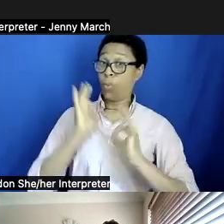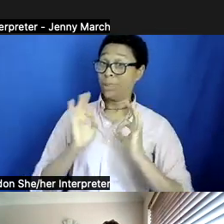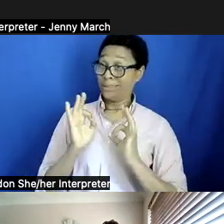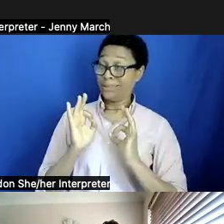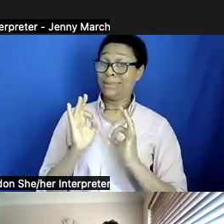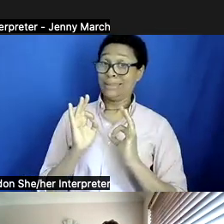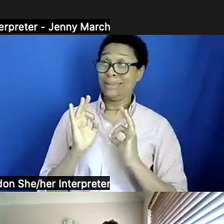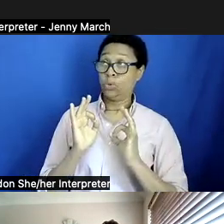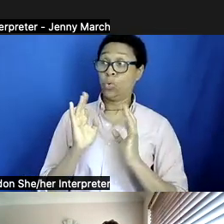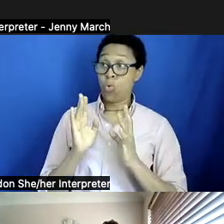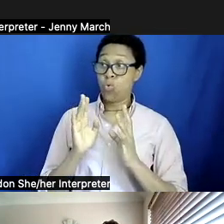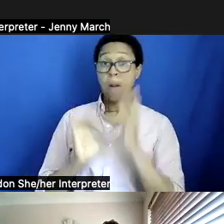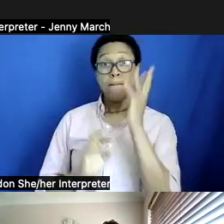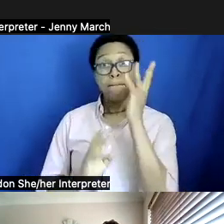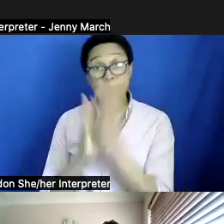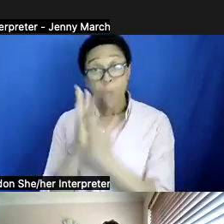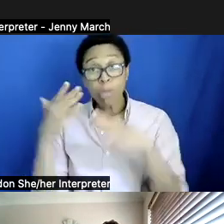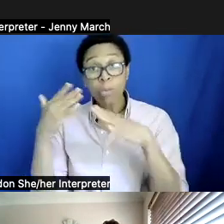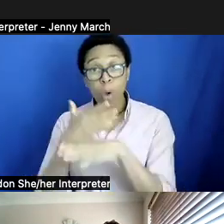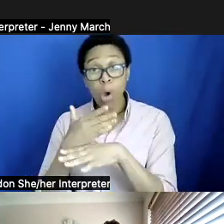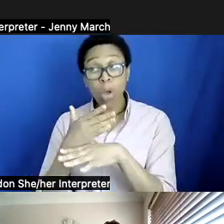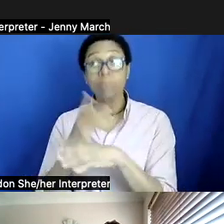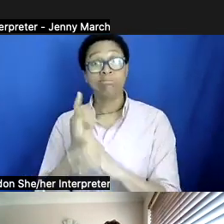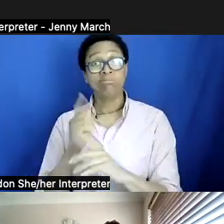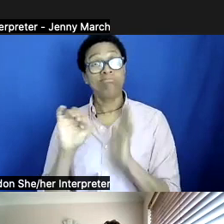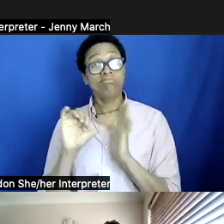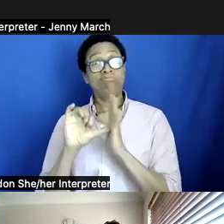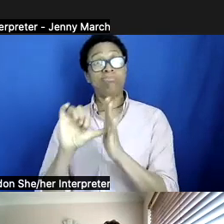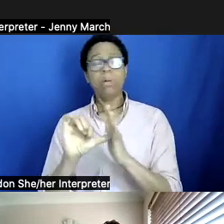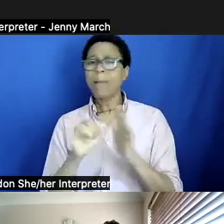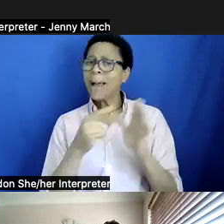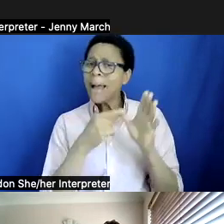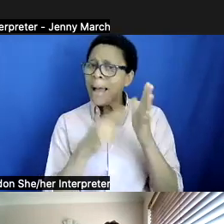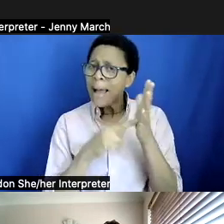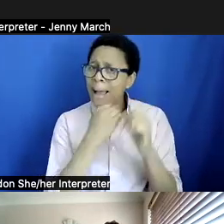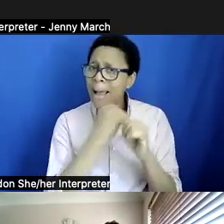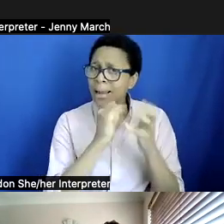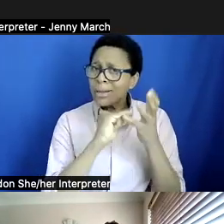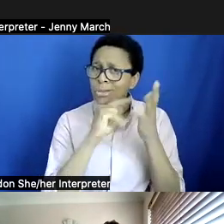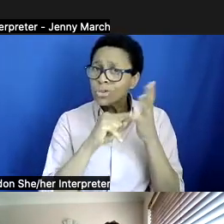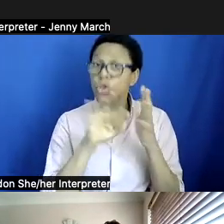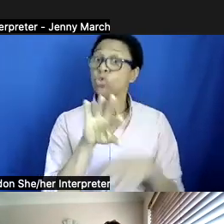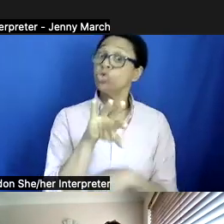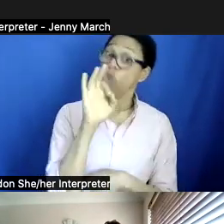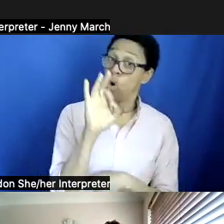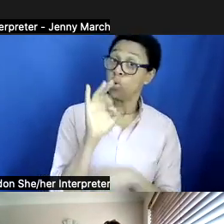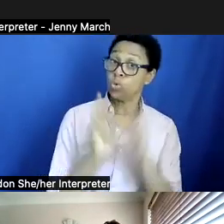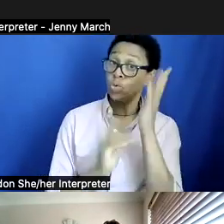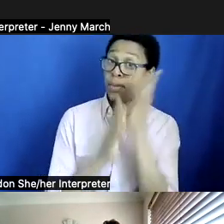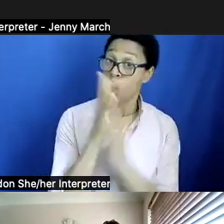piece of performance work, this wasn't, as far as I'm aware, Angus choosing to do that. This was the nurses tidying